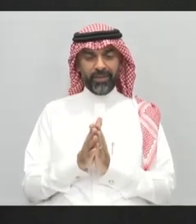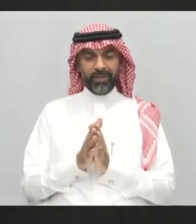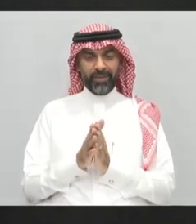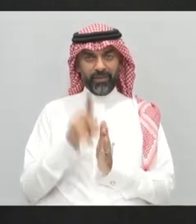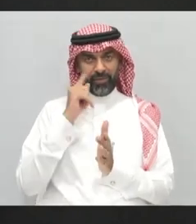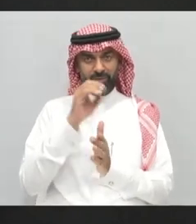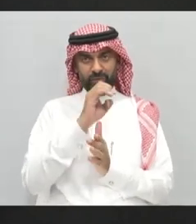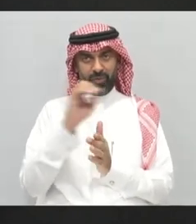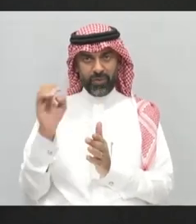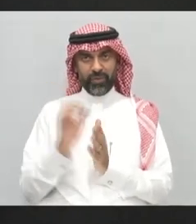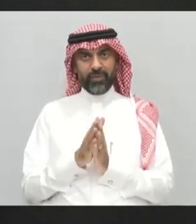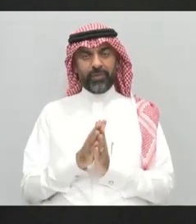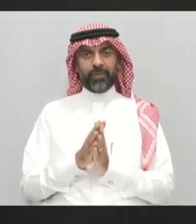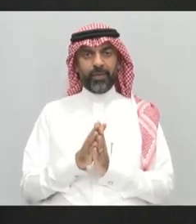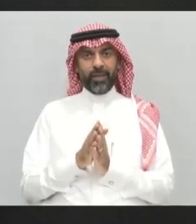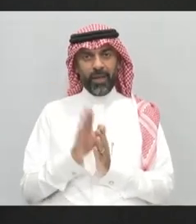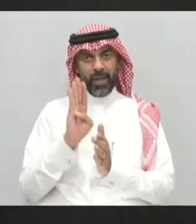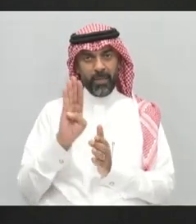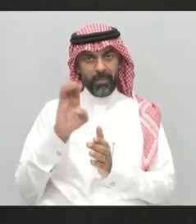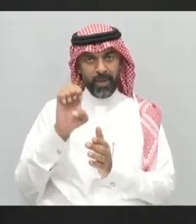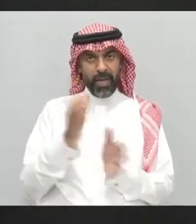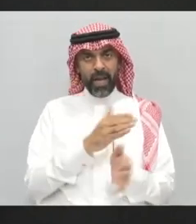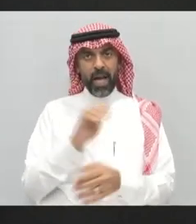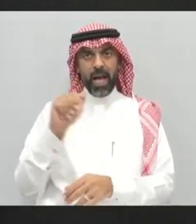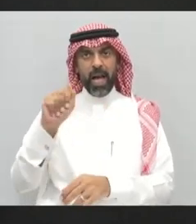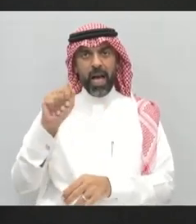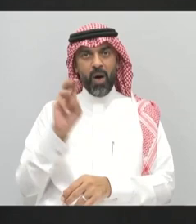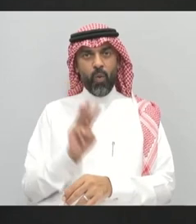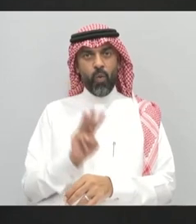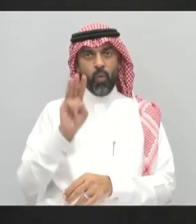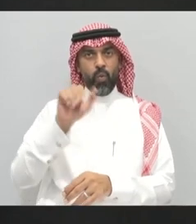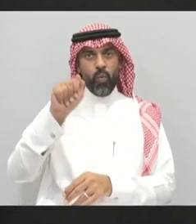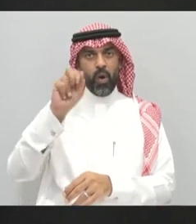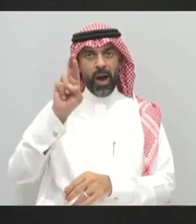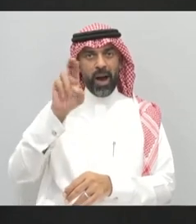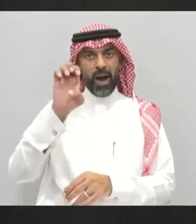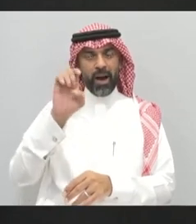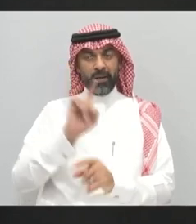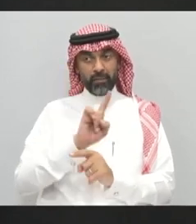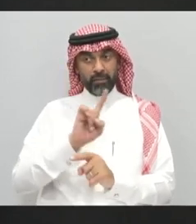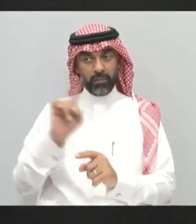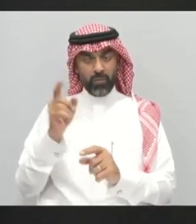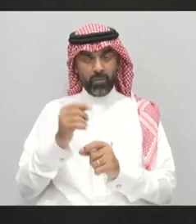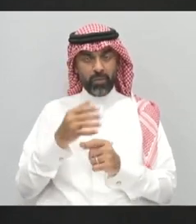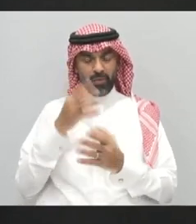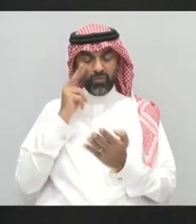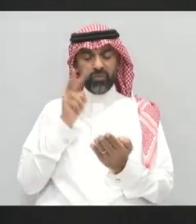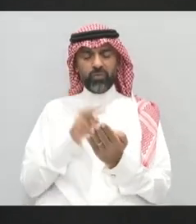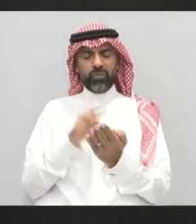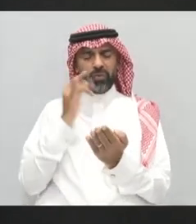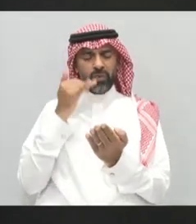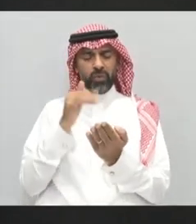Yes, be aware, excellent, be aware, very good, excellent. Don't be busy with your phone on the